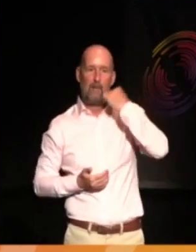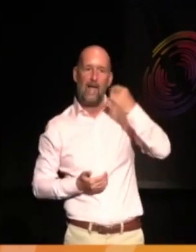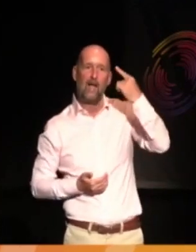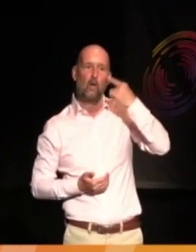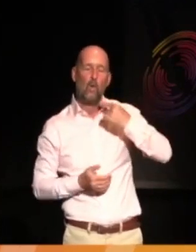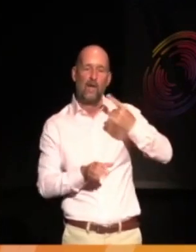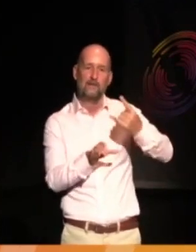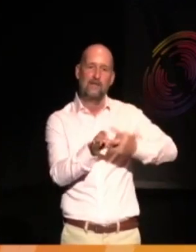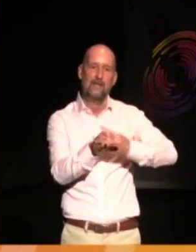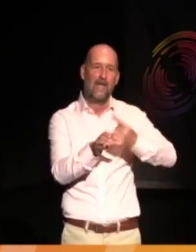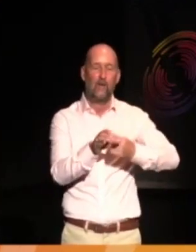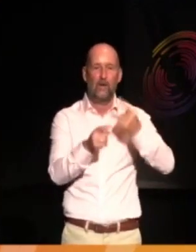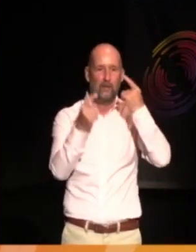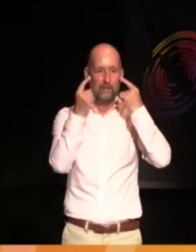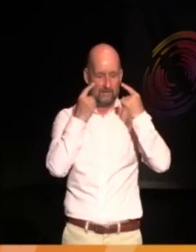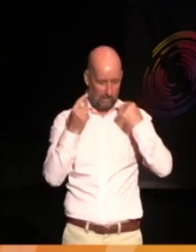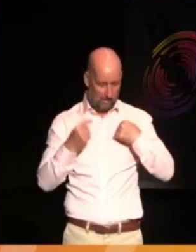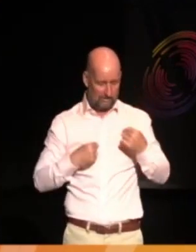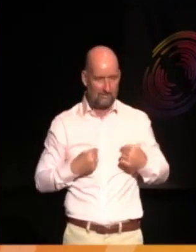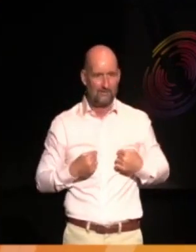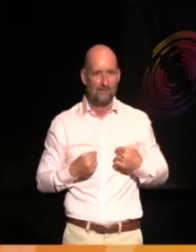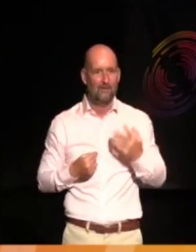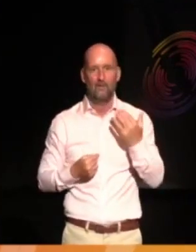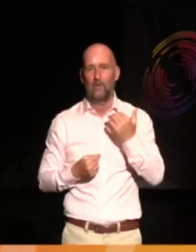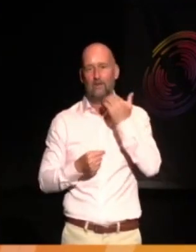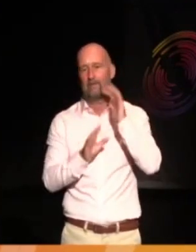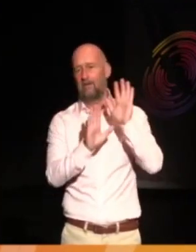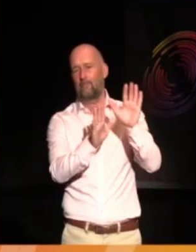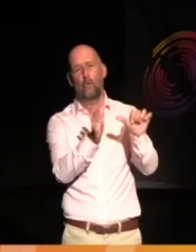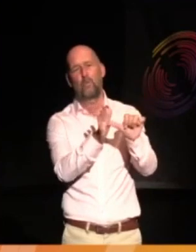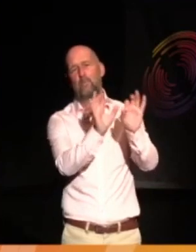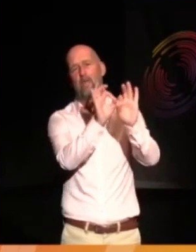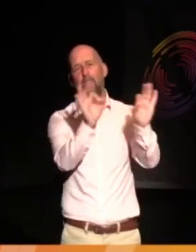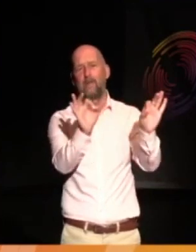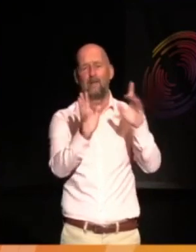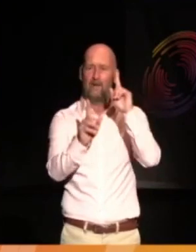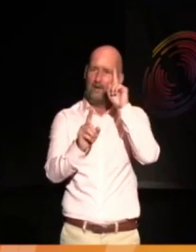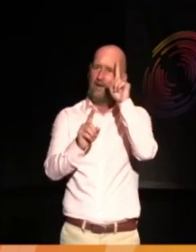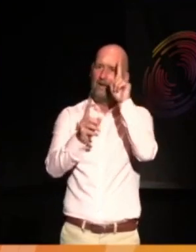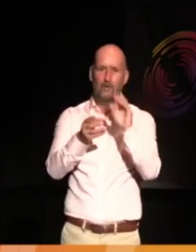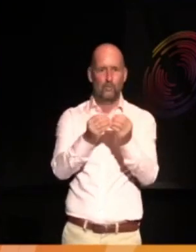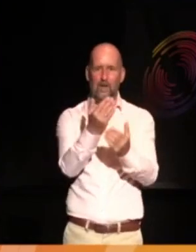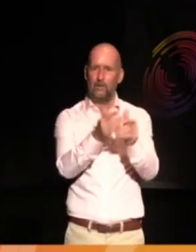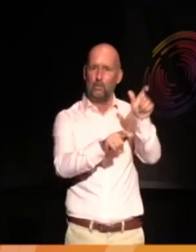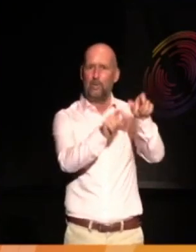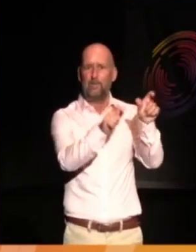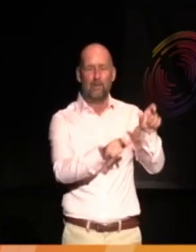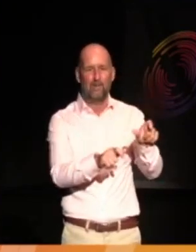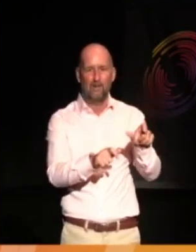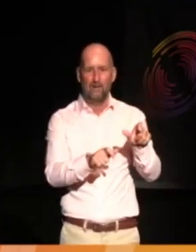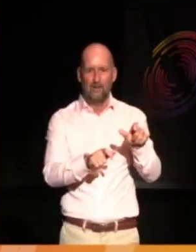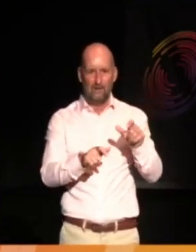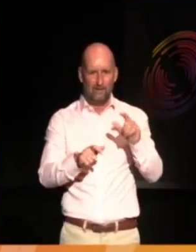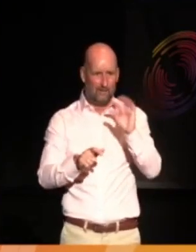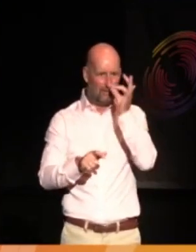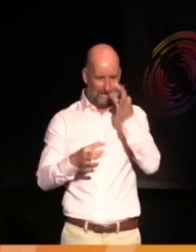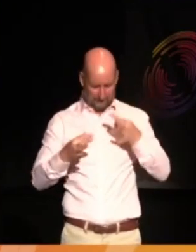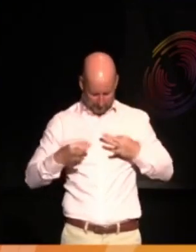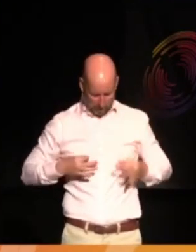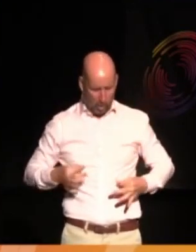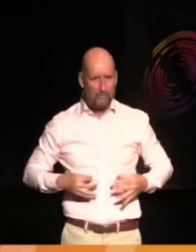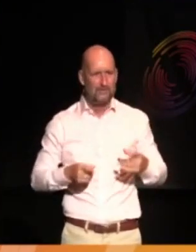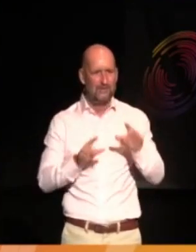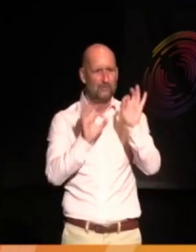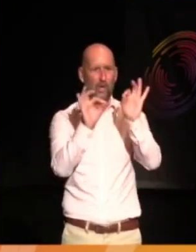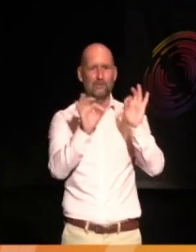yellow with pink spots. It's like, look, we have enough trouble with black and white people. You don't need to invent new people with spots and polka